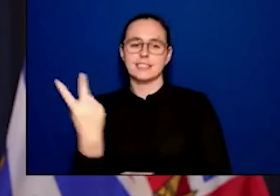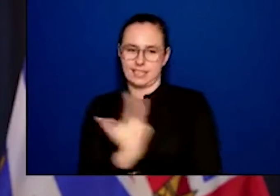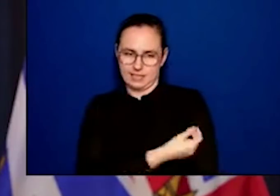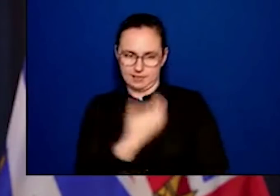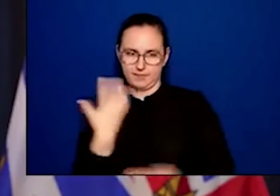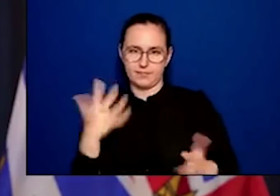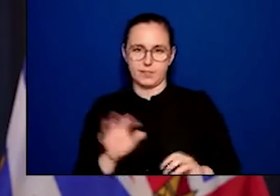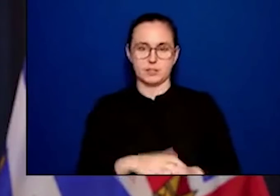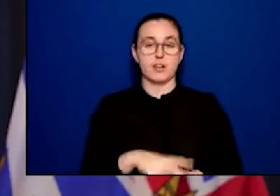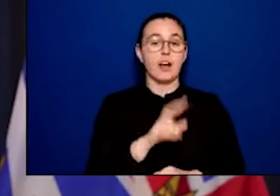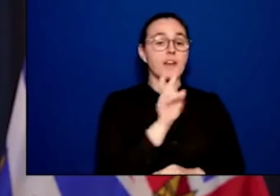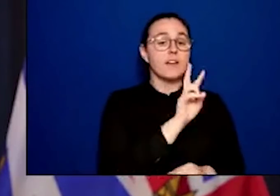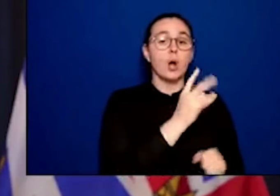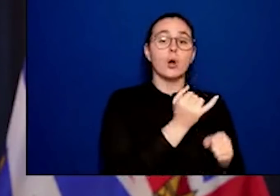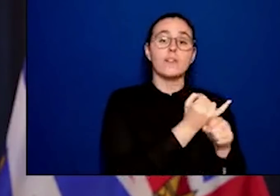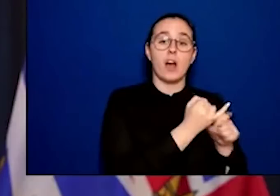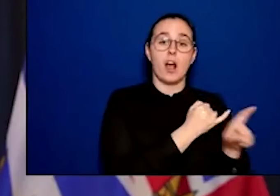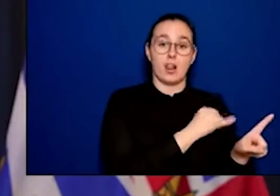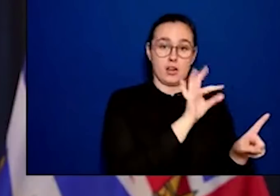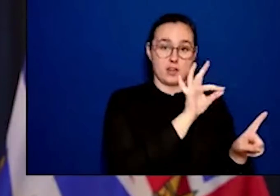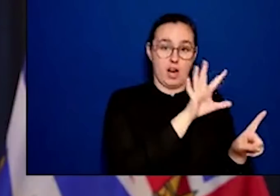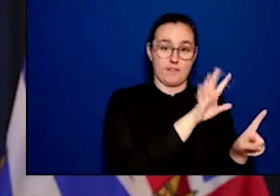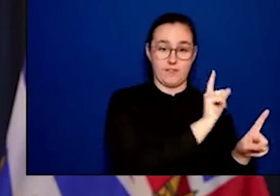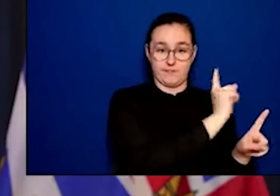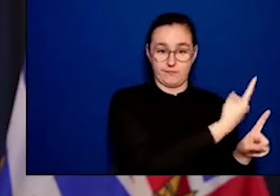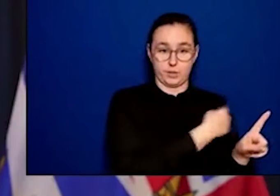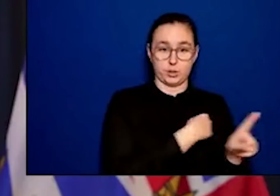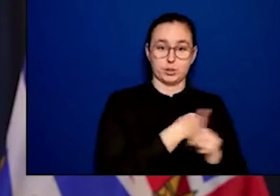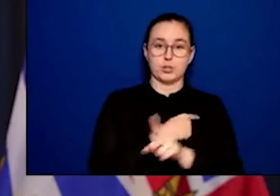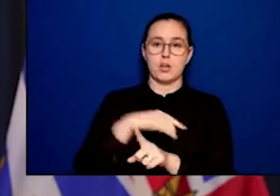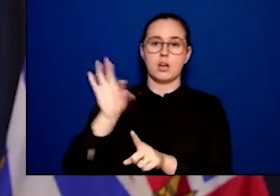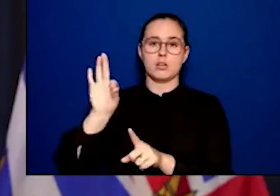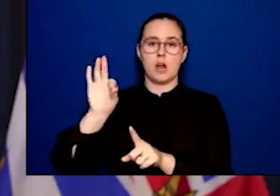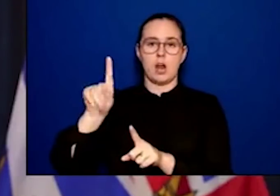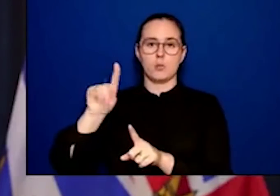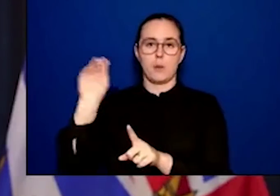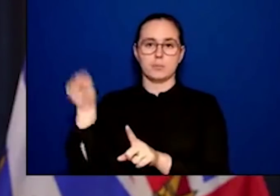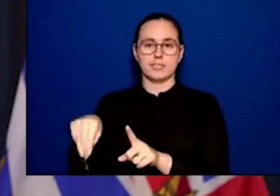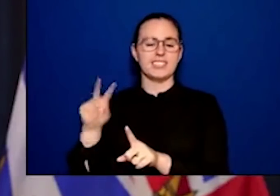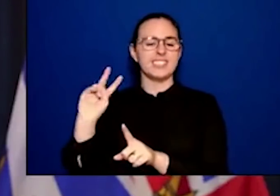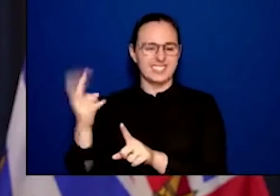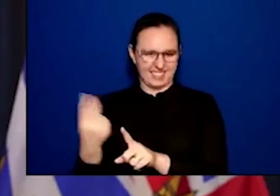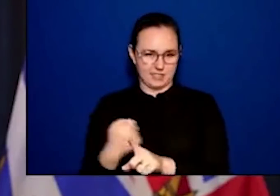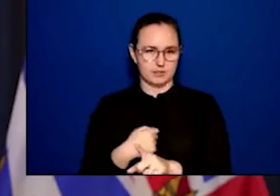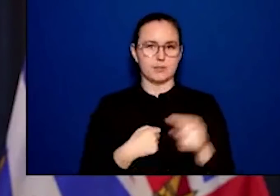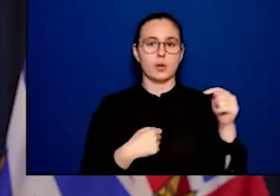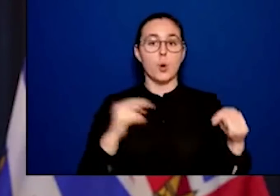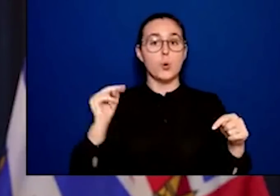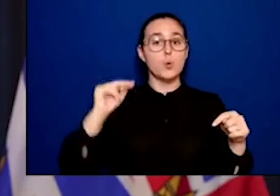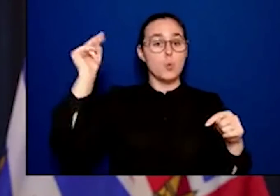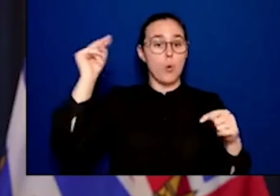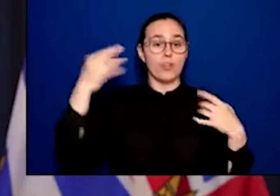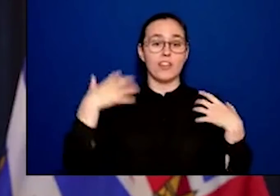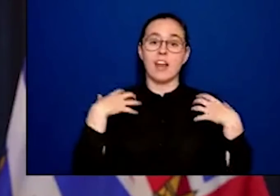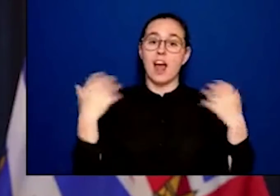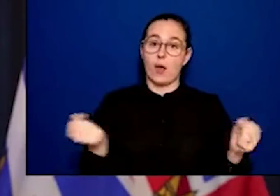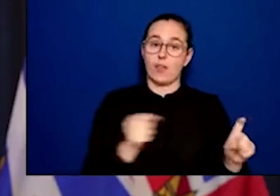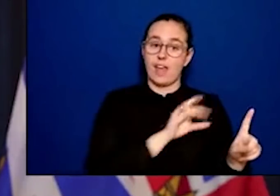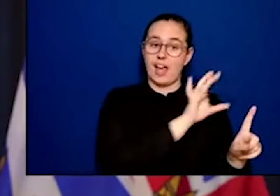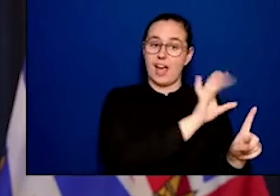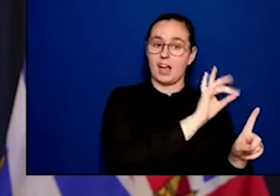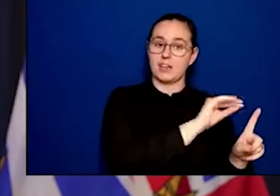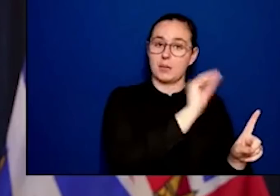Island, 95% have received a first dose, and 91% have received a second. And in Northern Health, 88% have received a first dose,